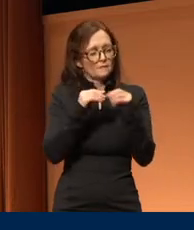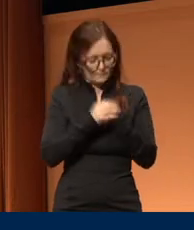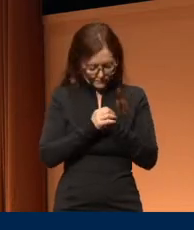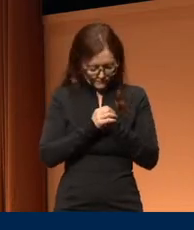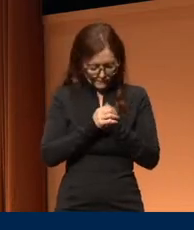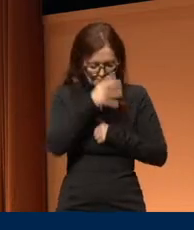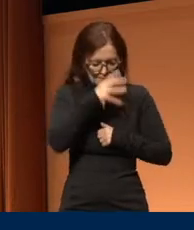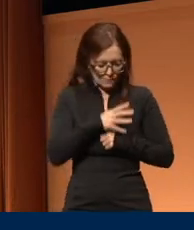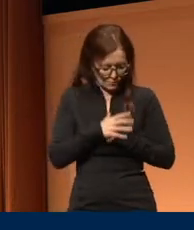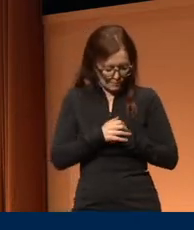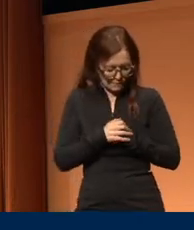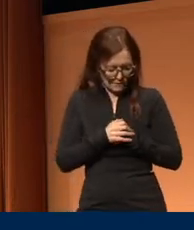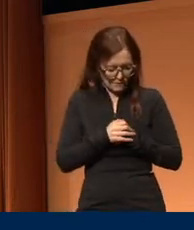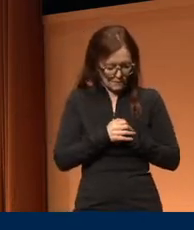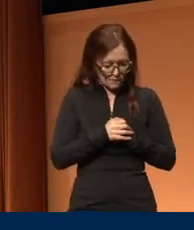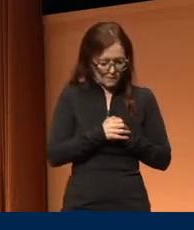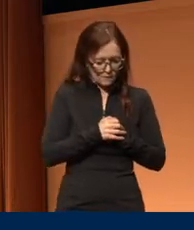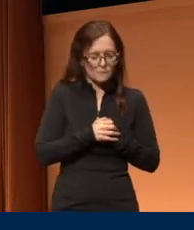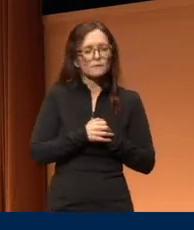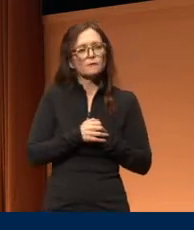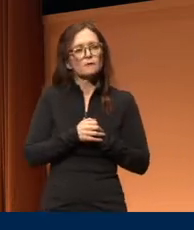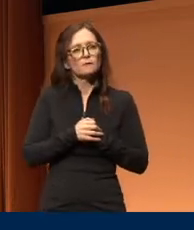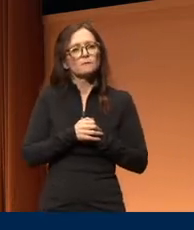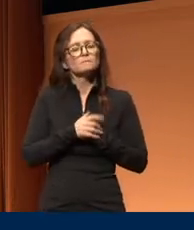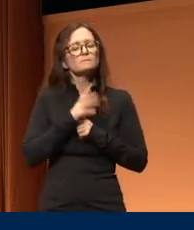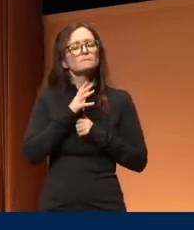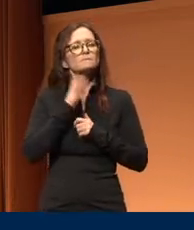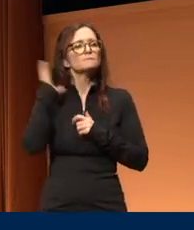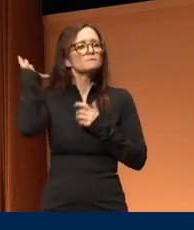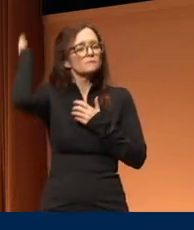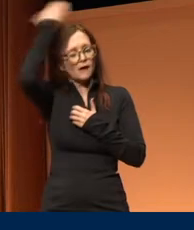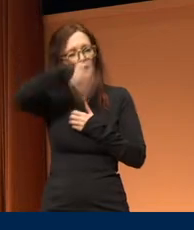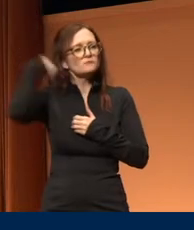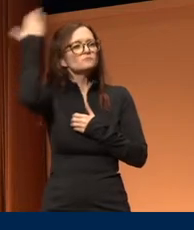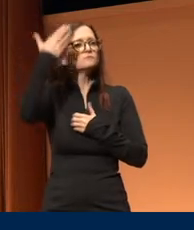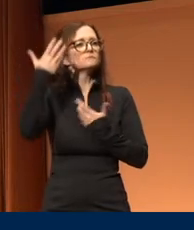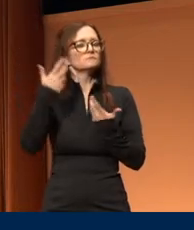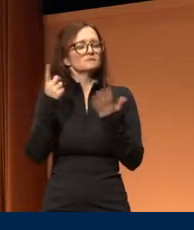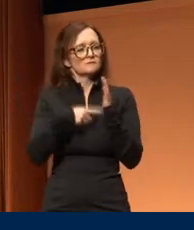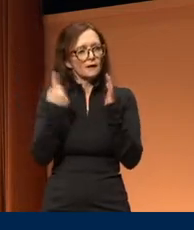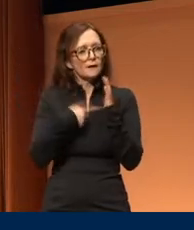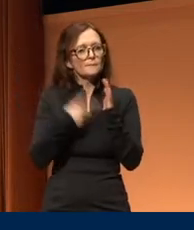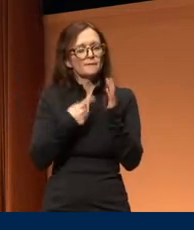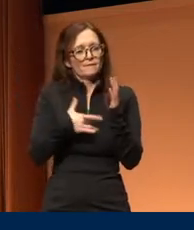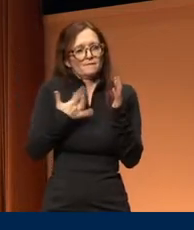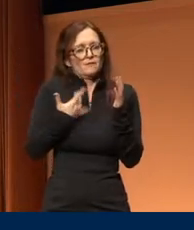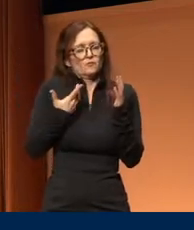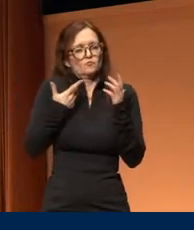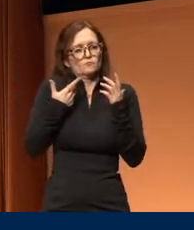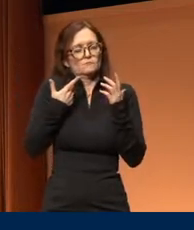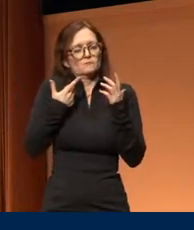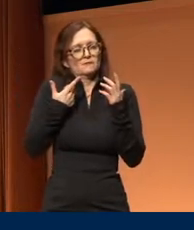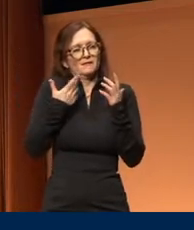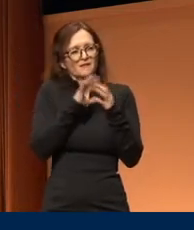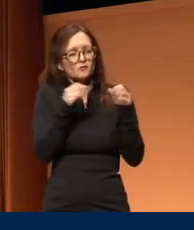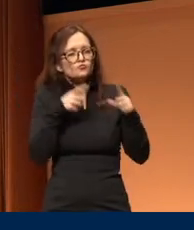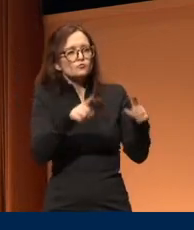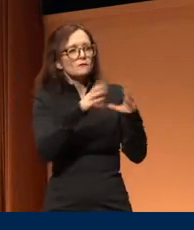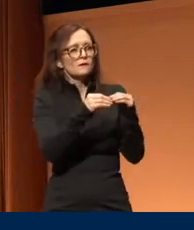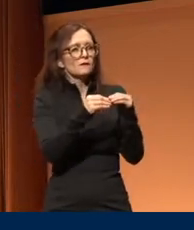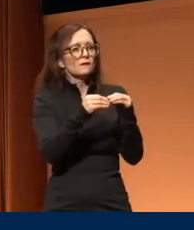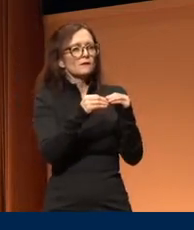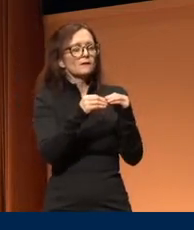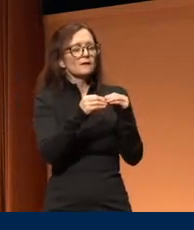A woman in a headscarf mentioned that sometimes hurtful things had been said during the convention. She wanted to